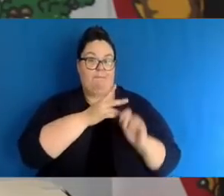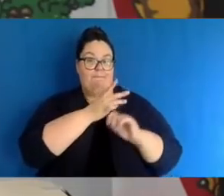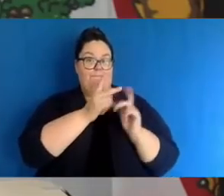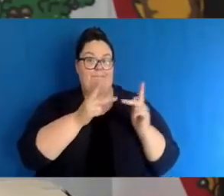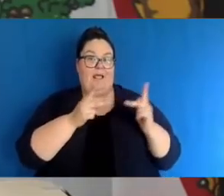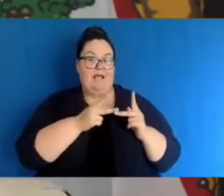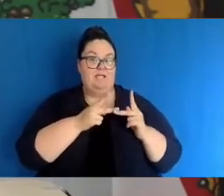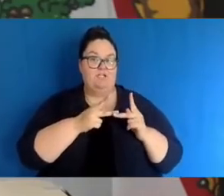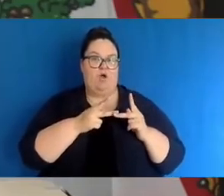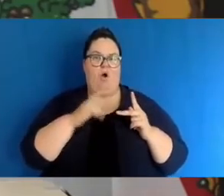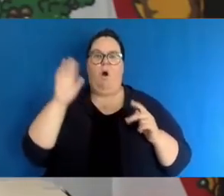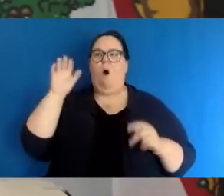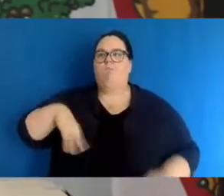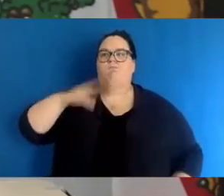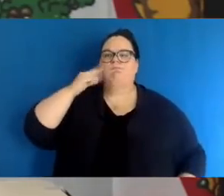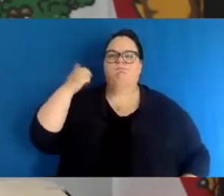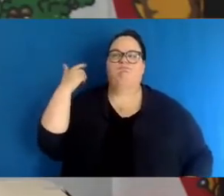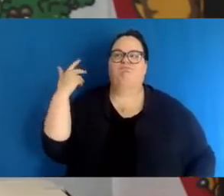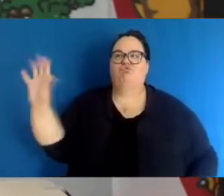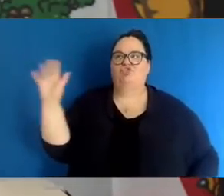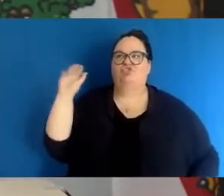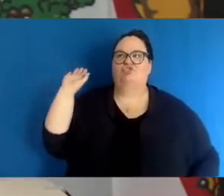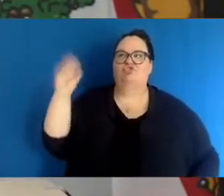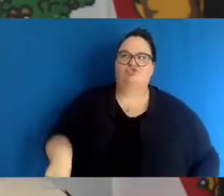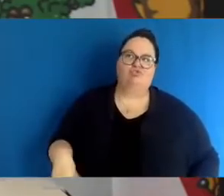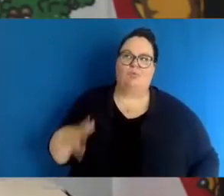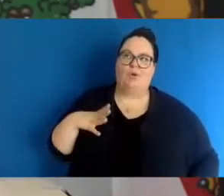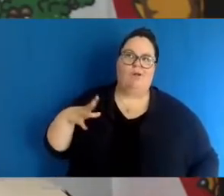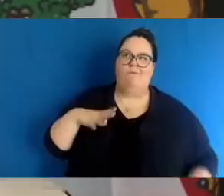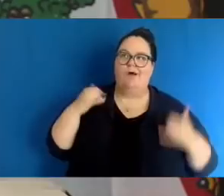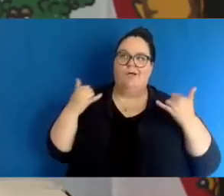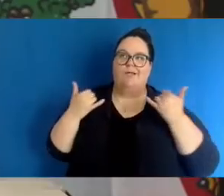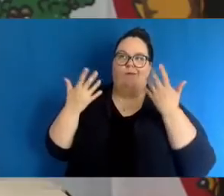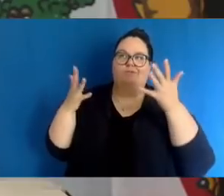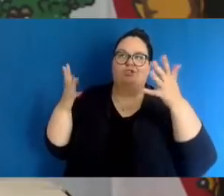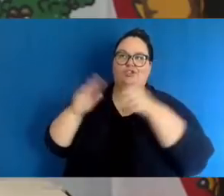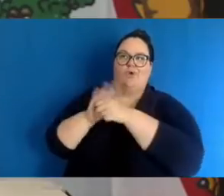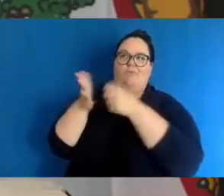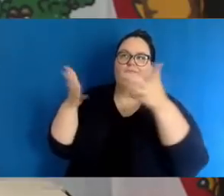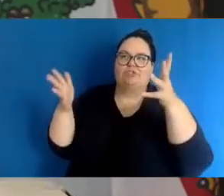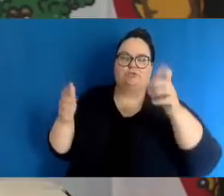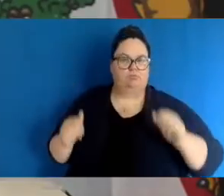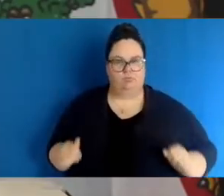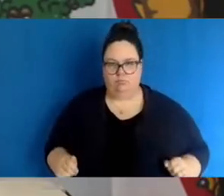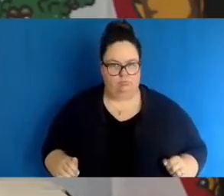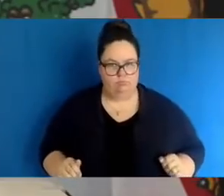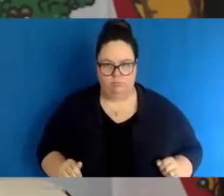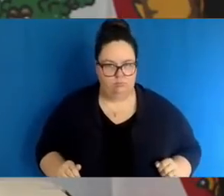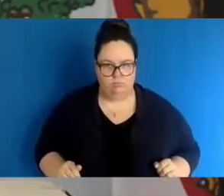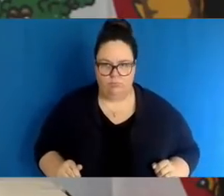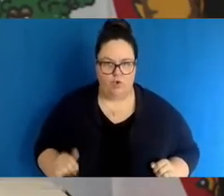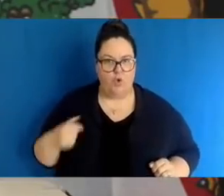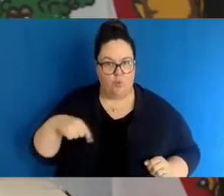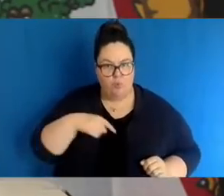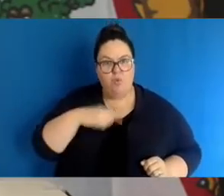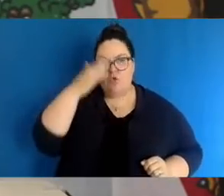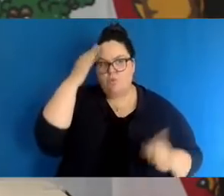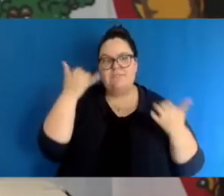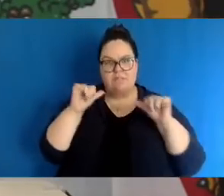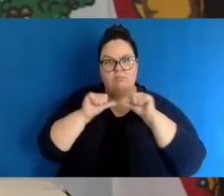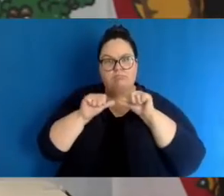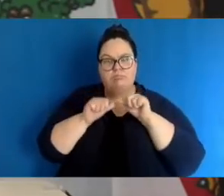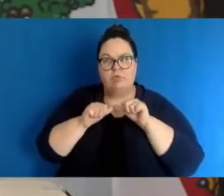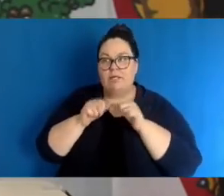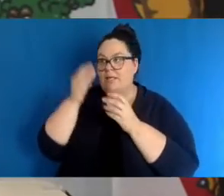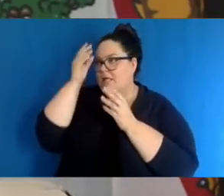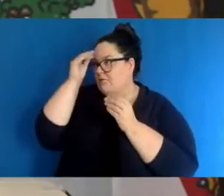they've been through this, and that isn't the approach that we have taken. We have taken the best information that we